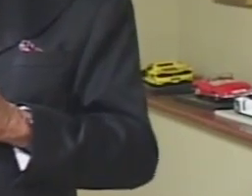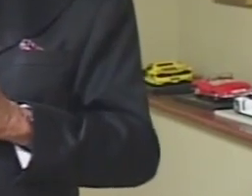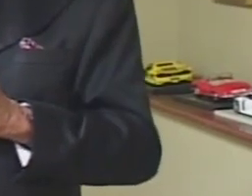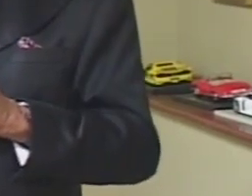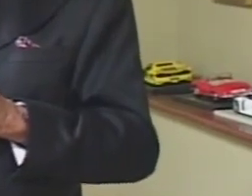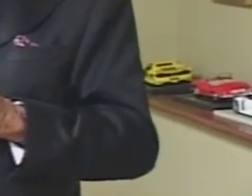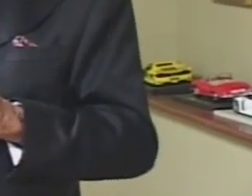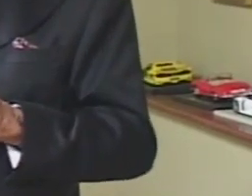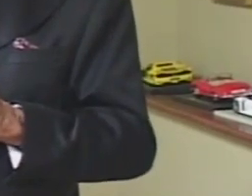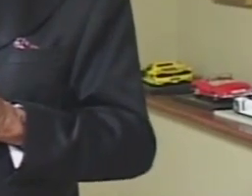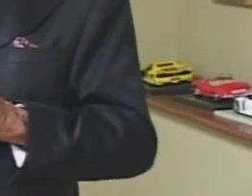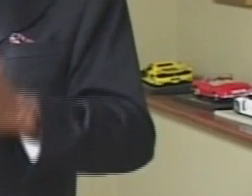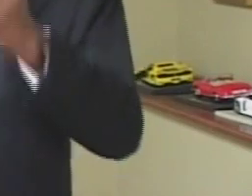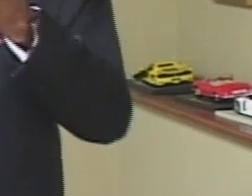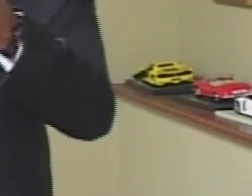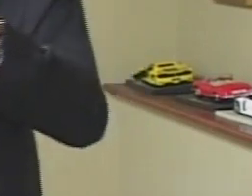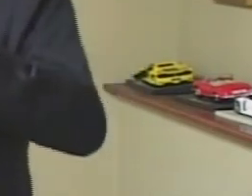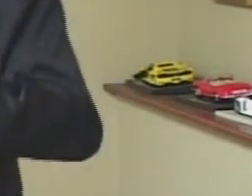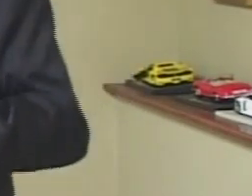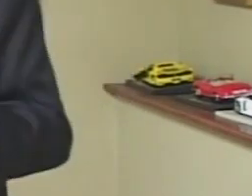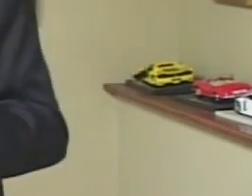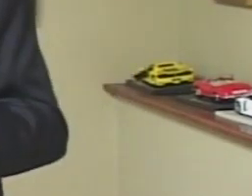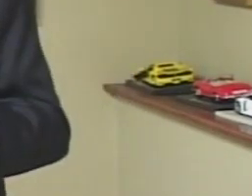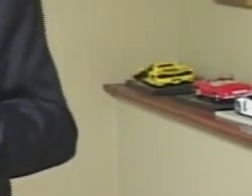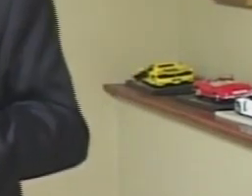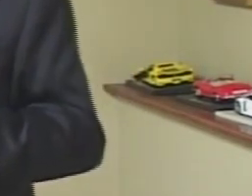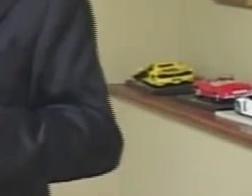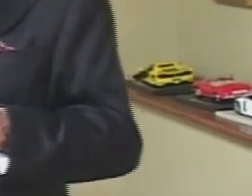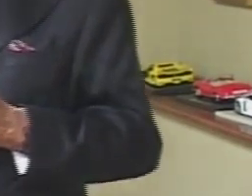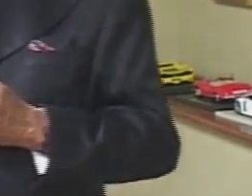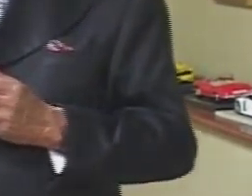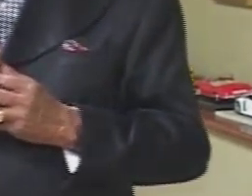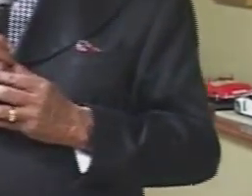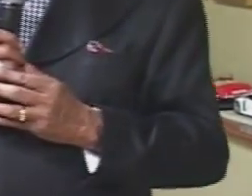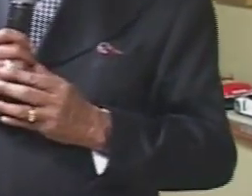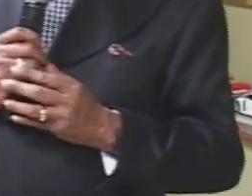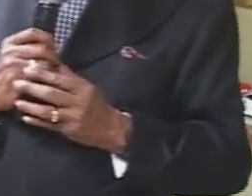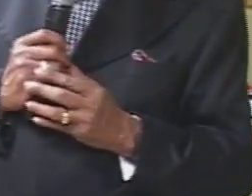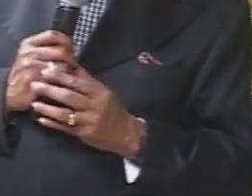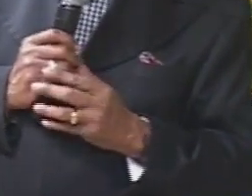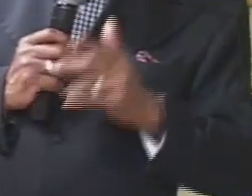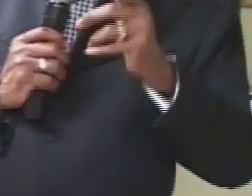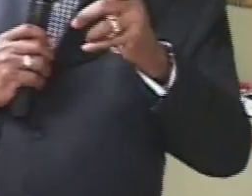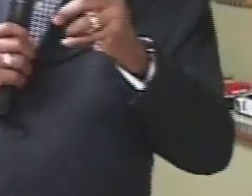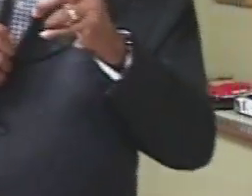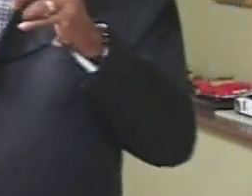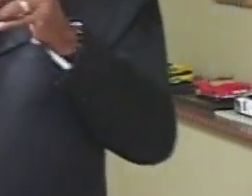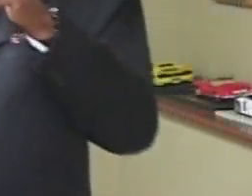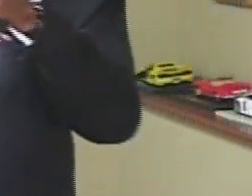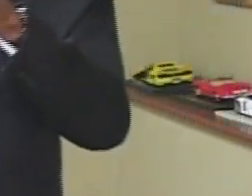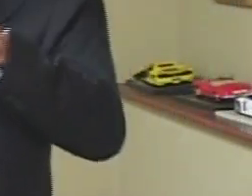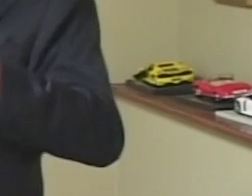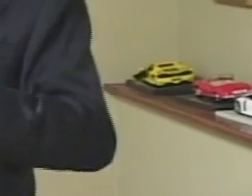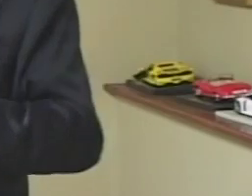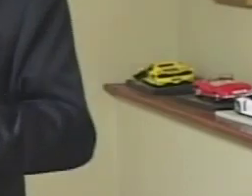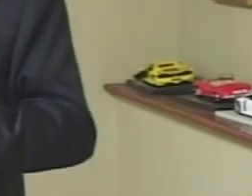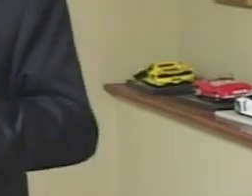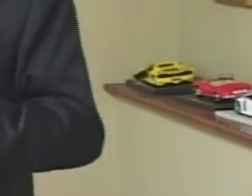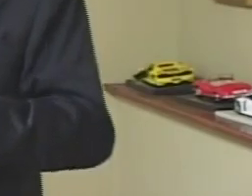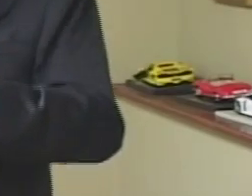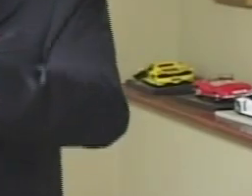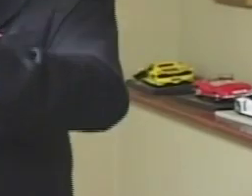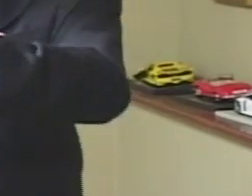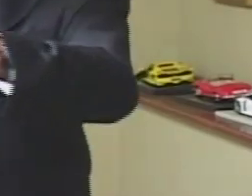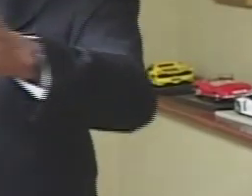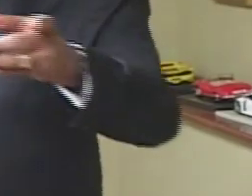He is here to deliver you. It's according to your faith. And our prayer partners are waiting to get your call.